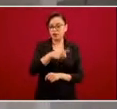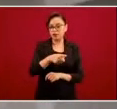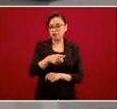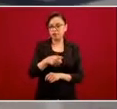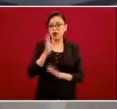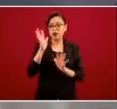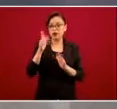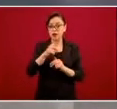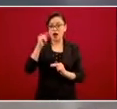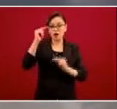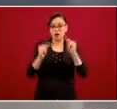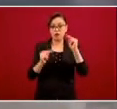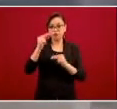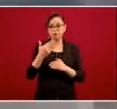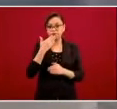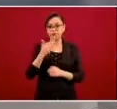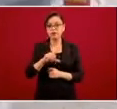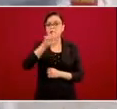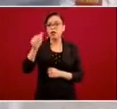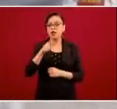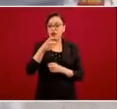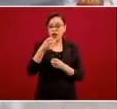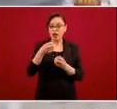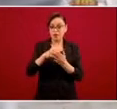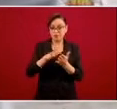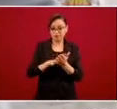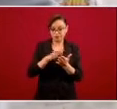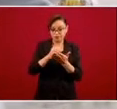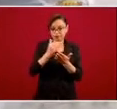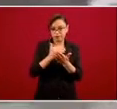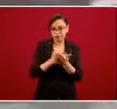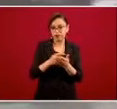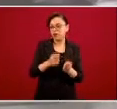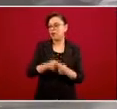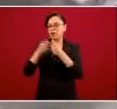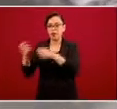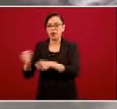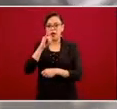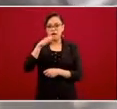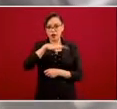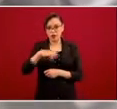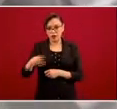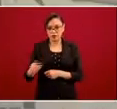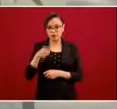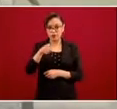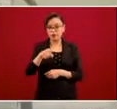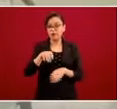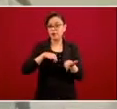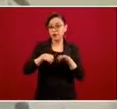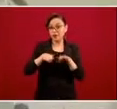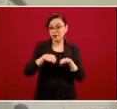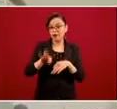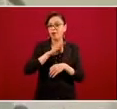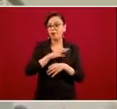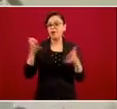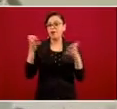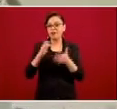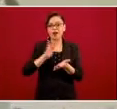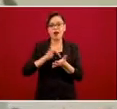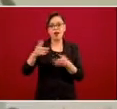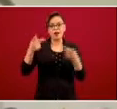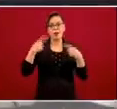make sure that they are functioning correctly, and after that they are given back to IMSS. This, of